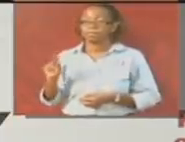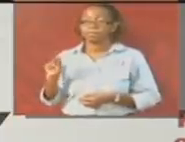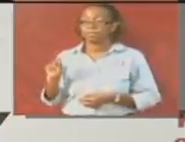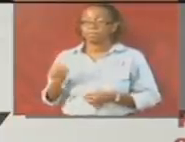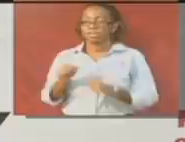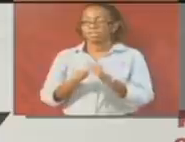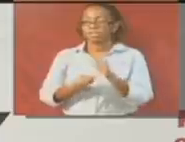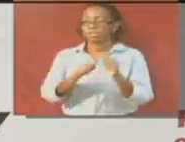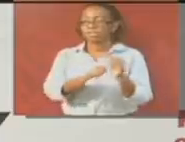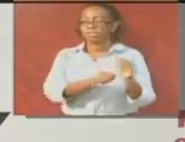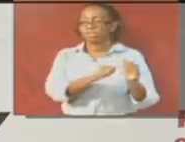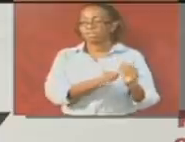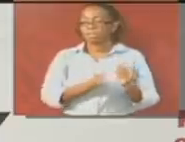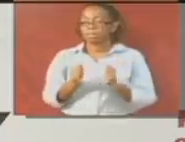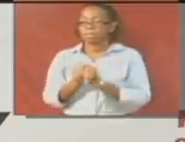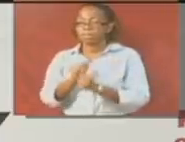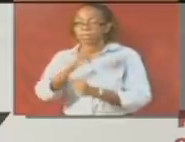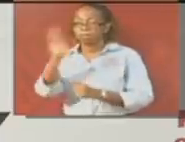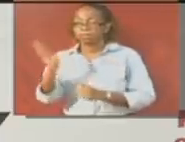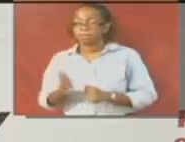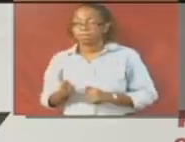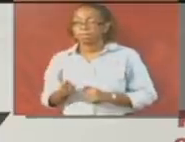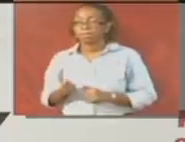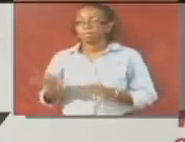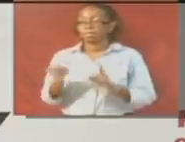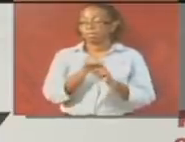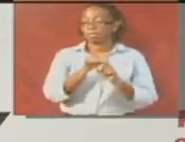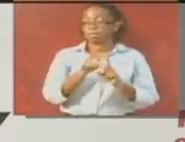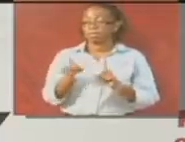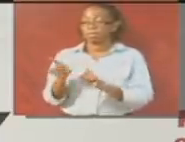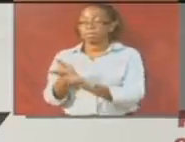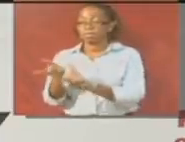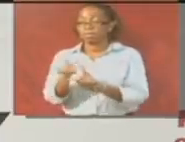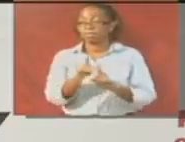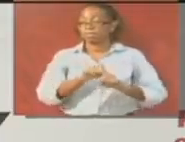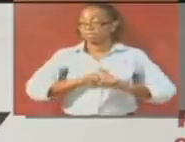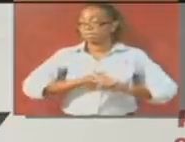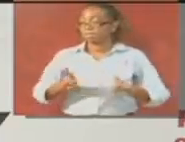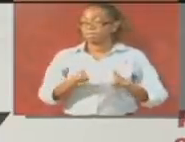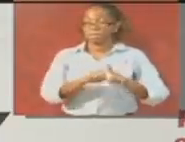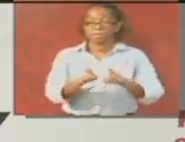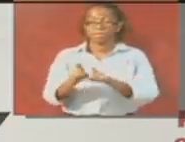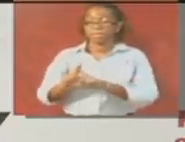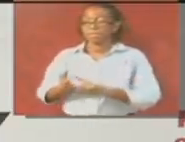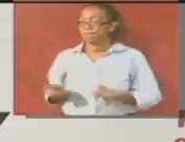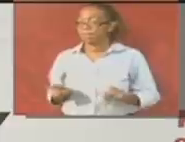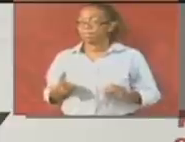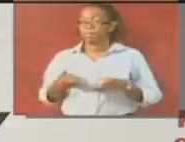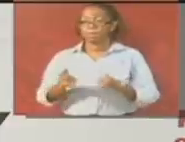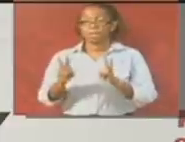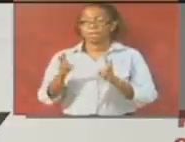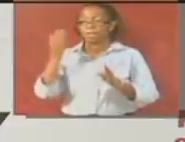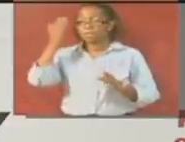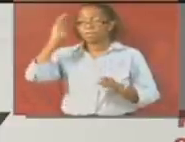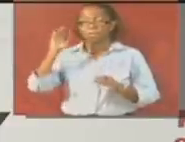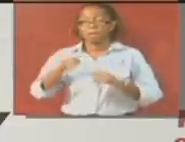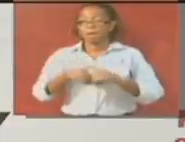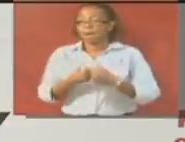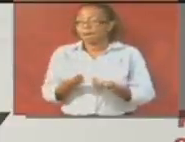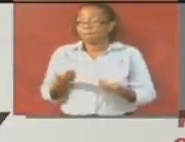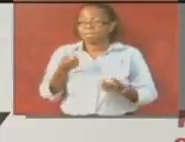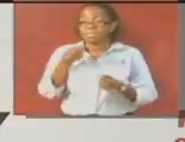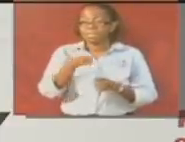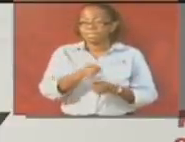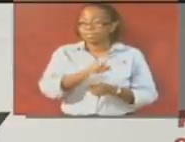this individual contracted this variant in this particular area or in this particular interaction